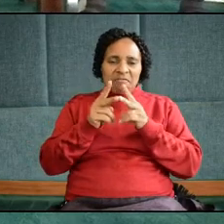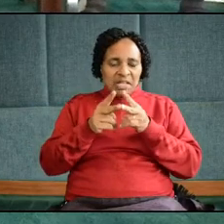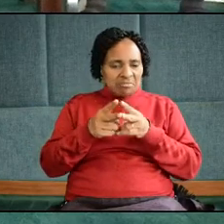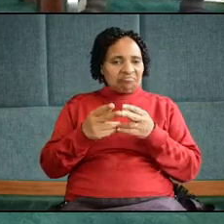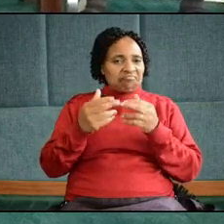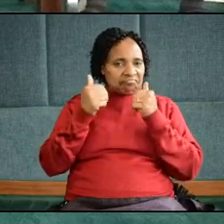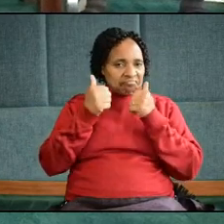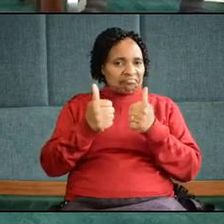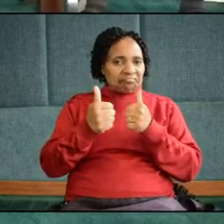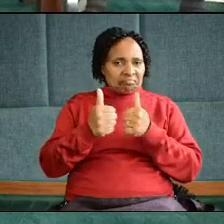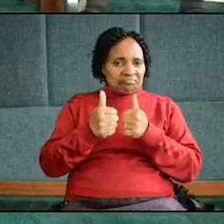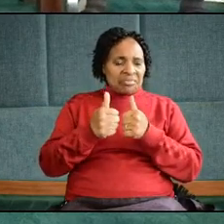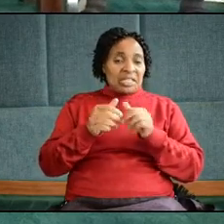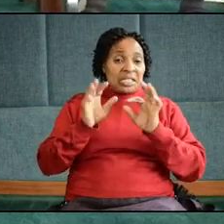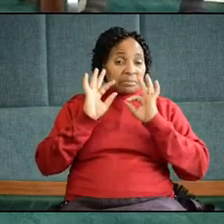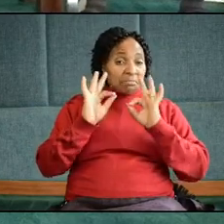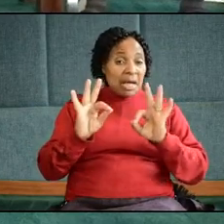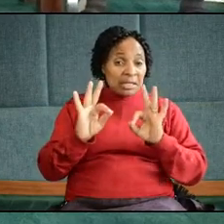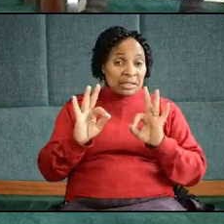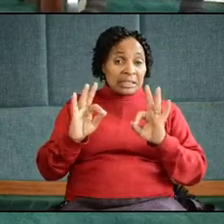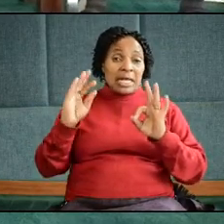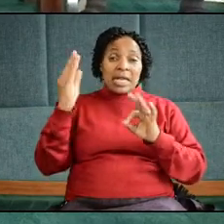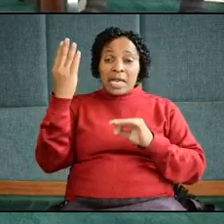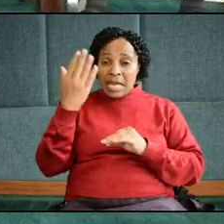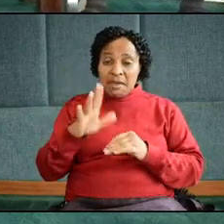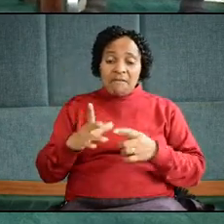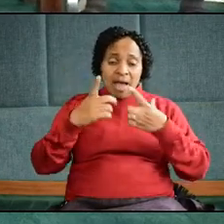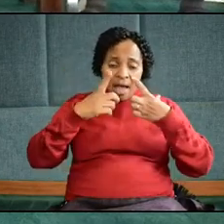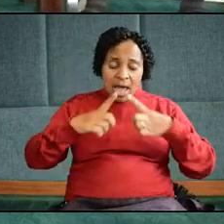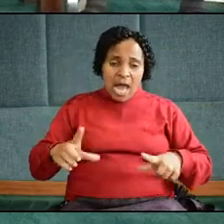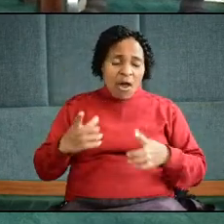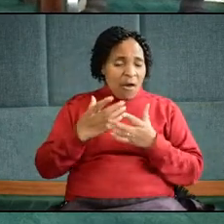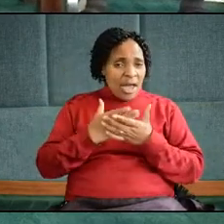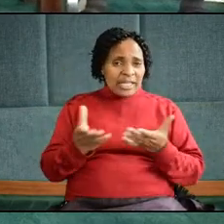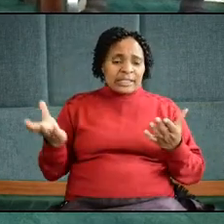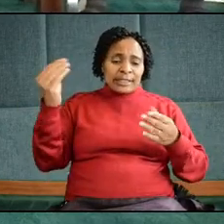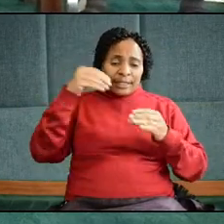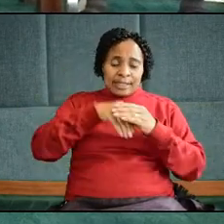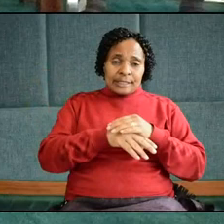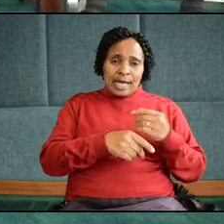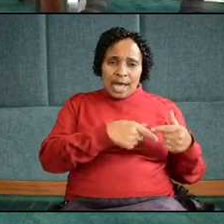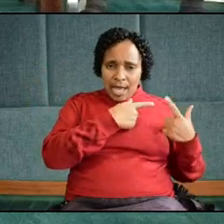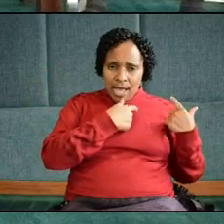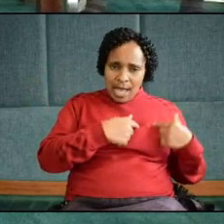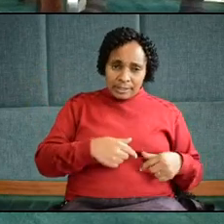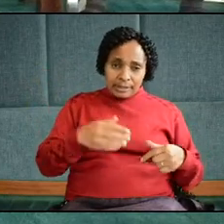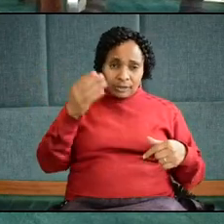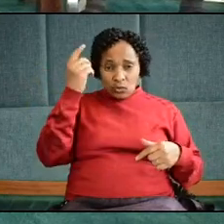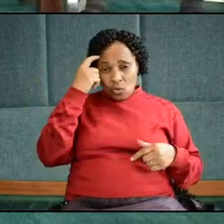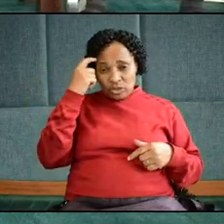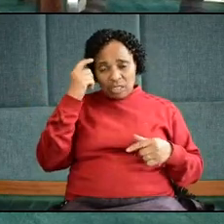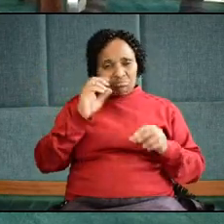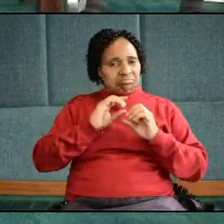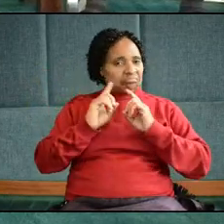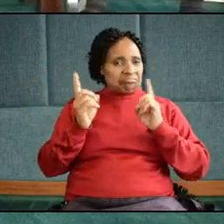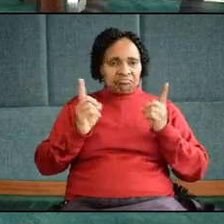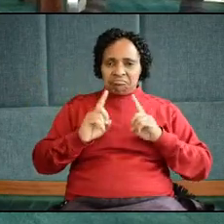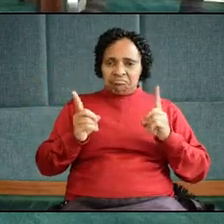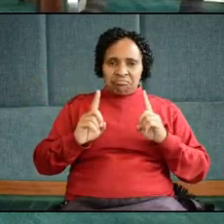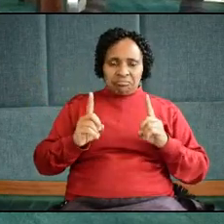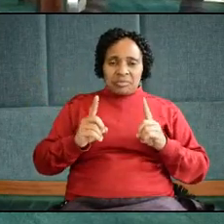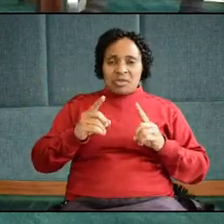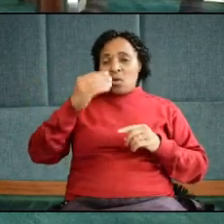stringent. Mm-hmm. We want to allow into our hearts, into our conscience. What we allow to go through our conscience.